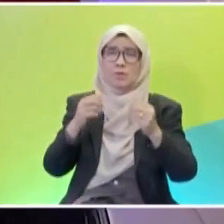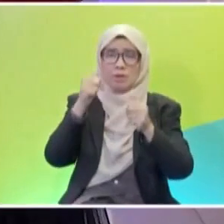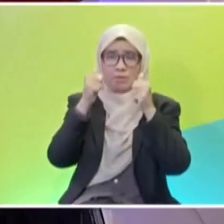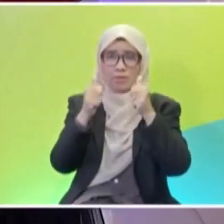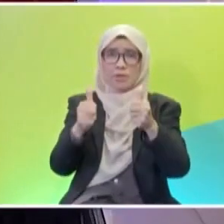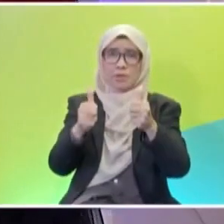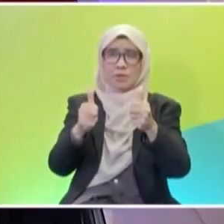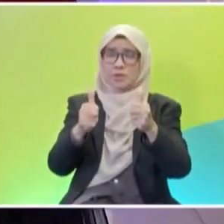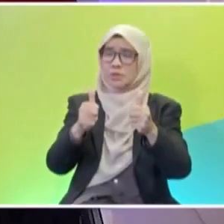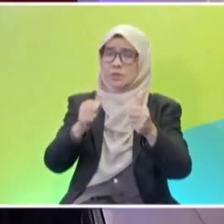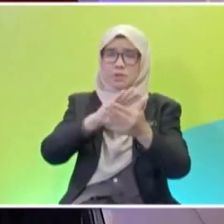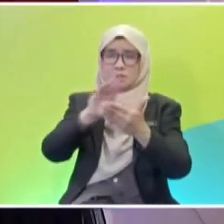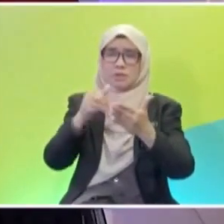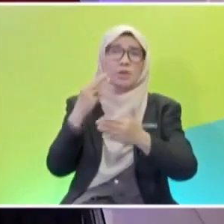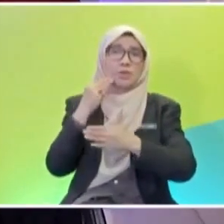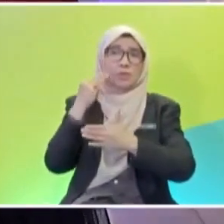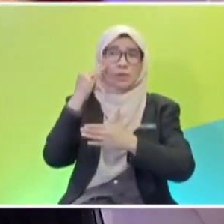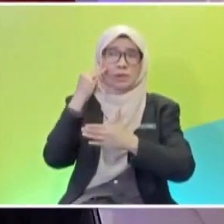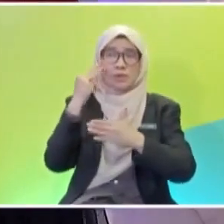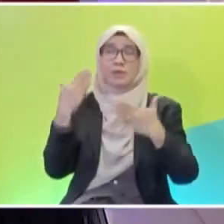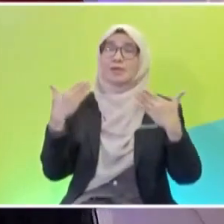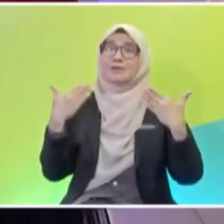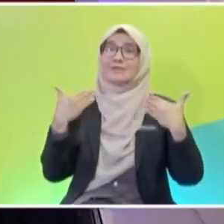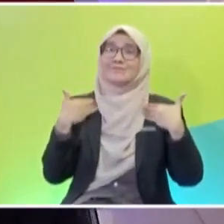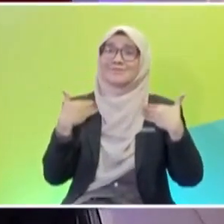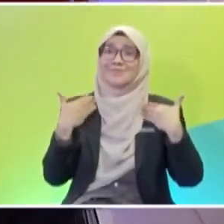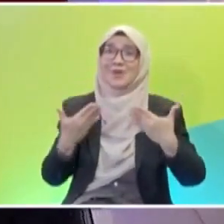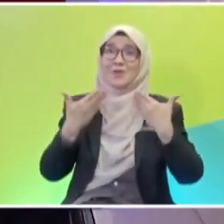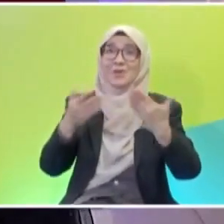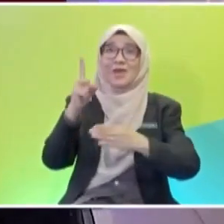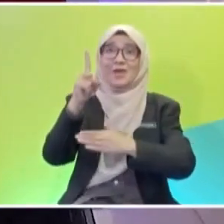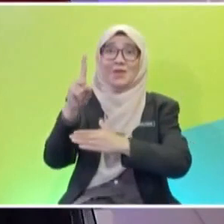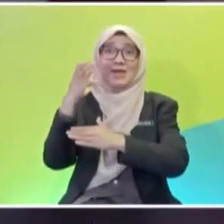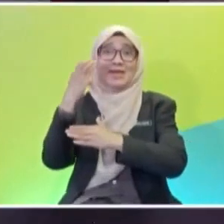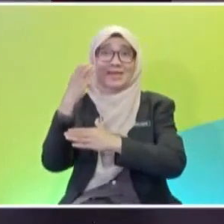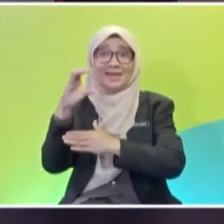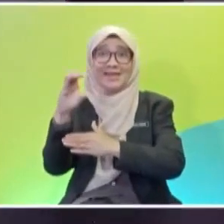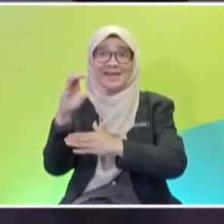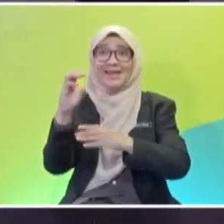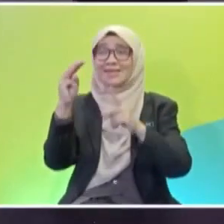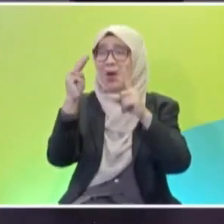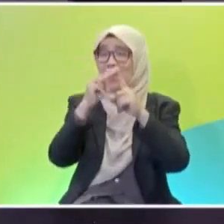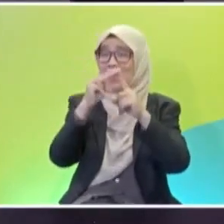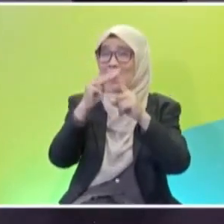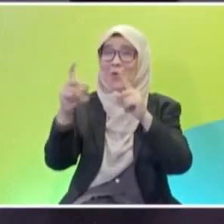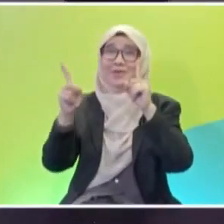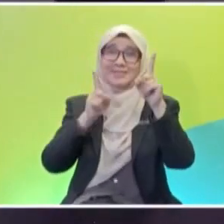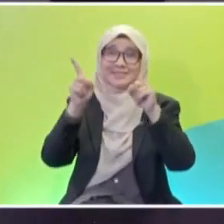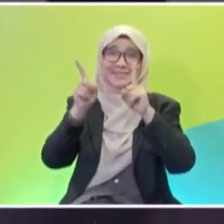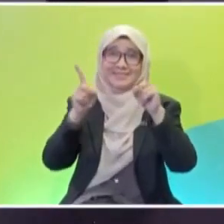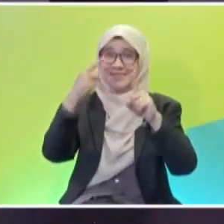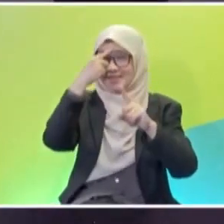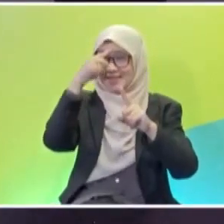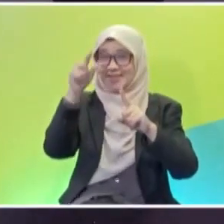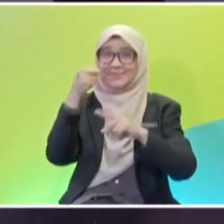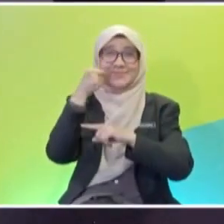They did really well. 100 points for everybody. Wow. Too much points I've been given out, but you guys deserve it now.